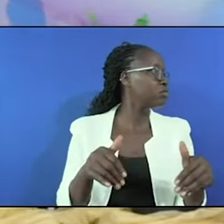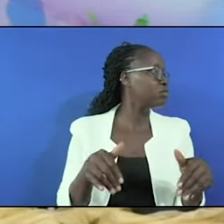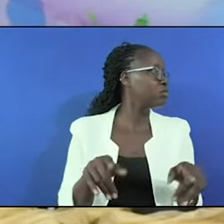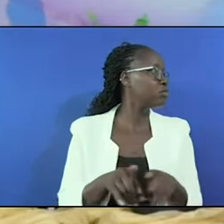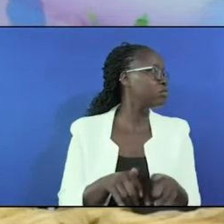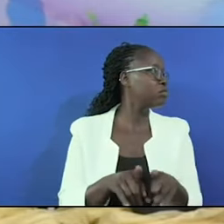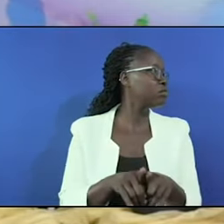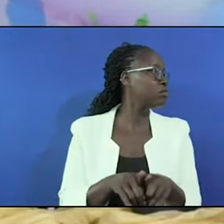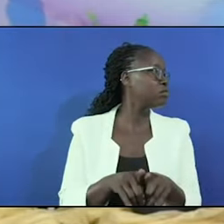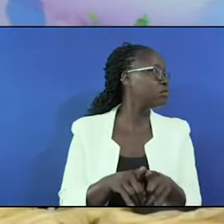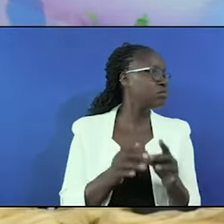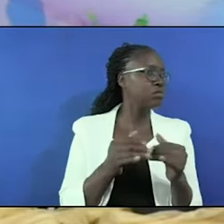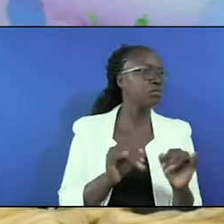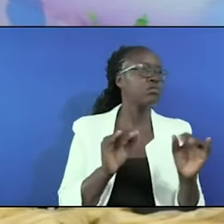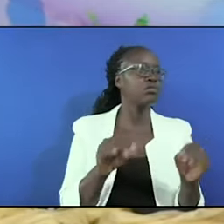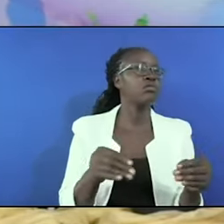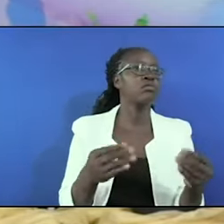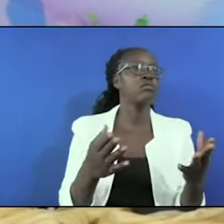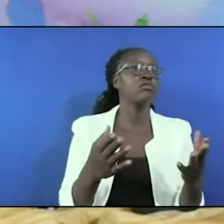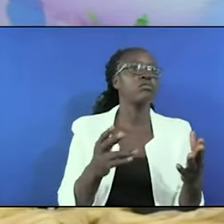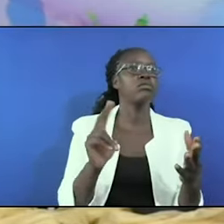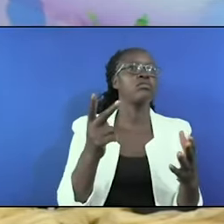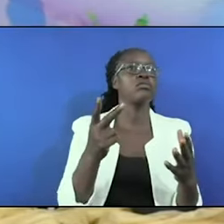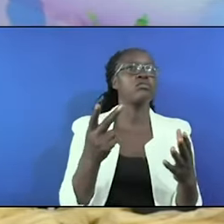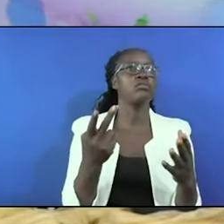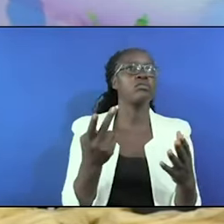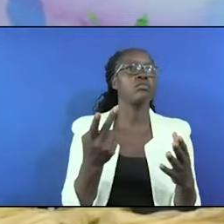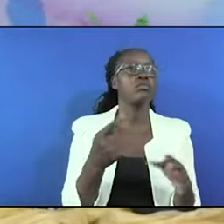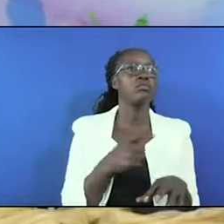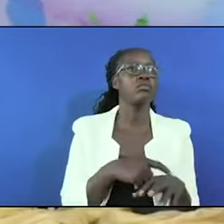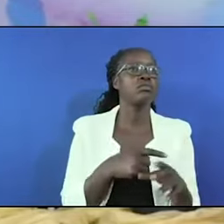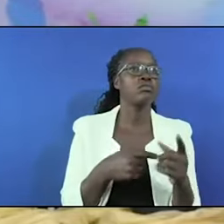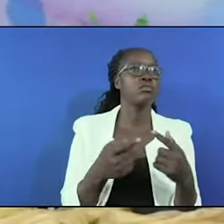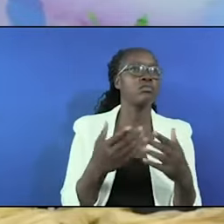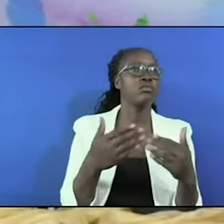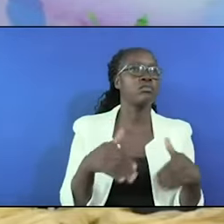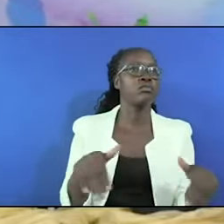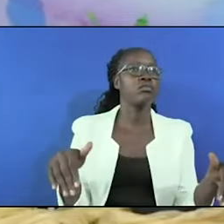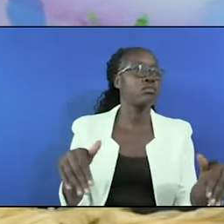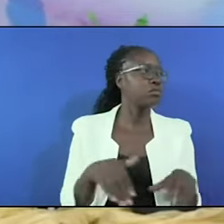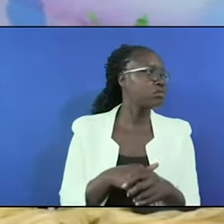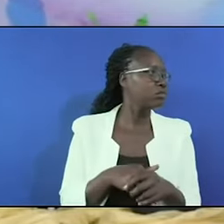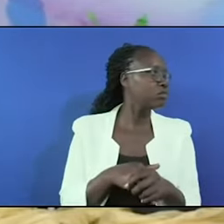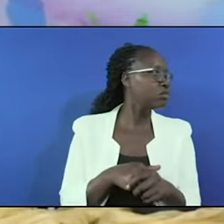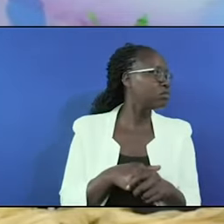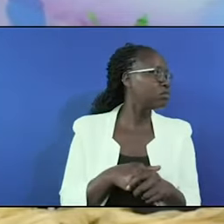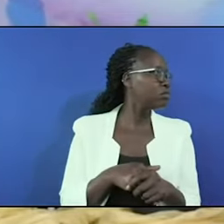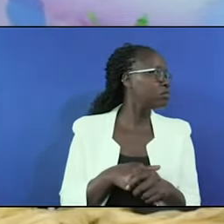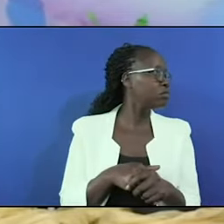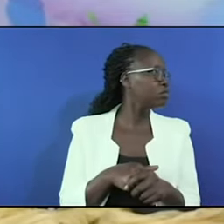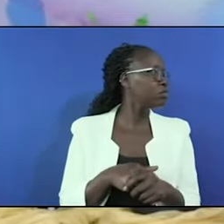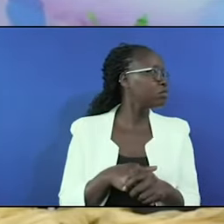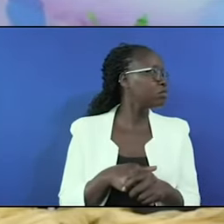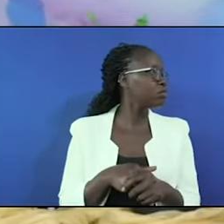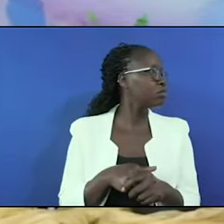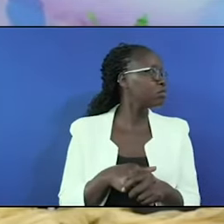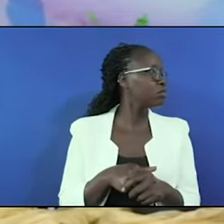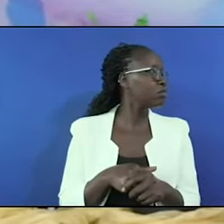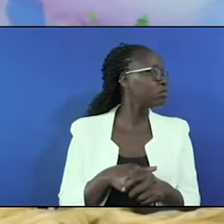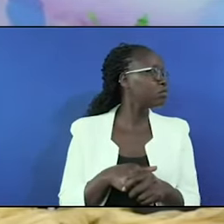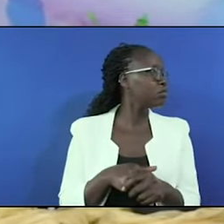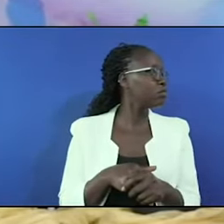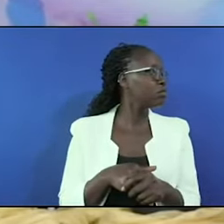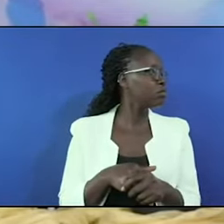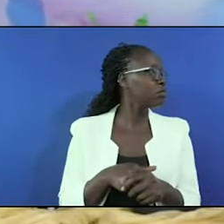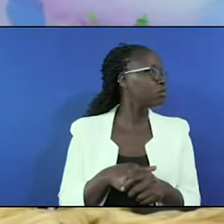also one of those people who try to give a second tithe. I want you to come. I try a lot. You come. You the others,